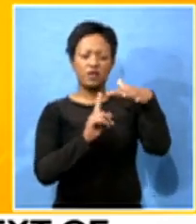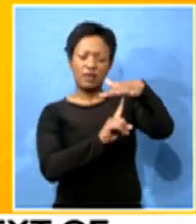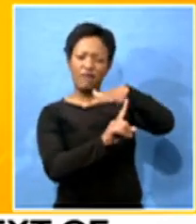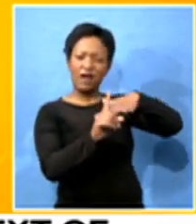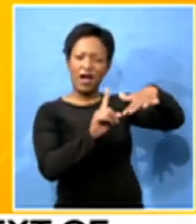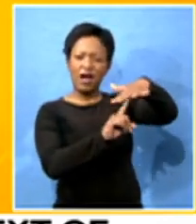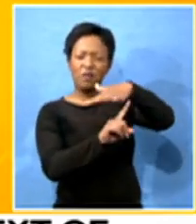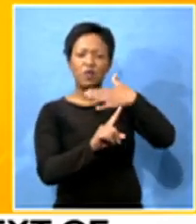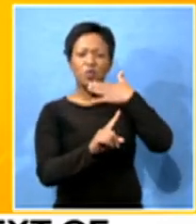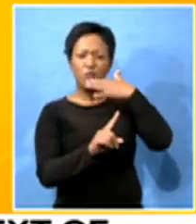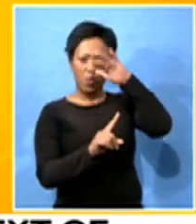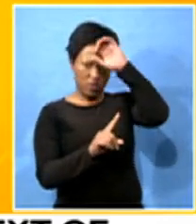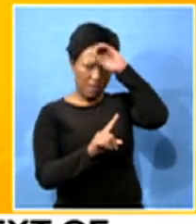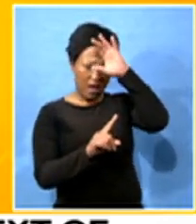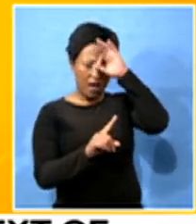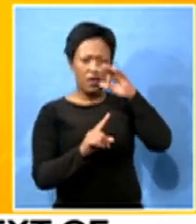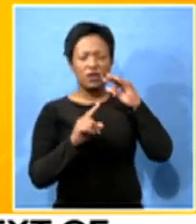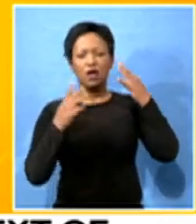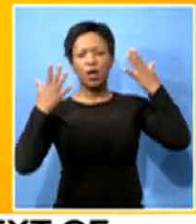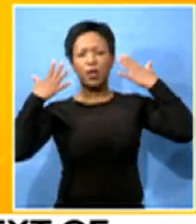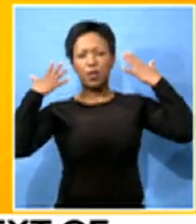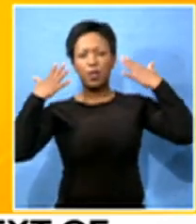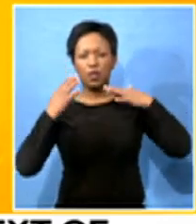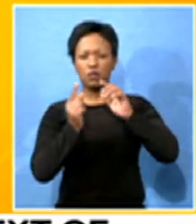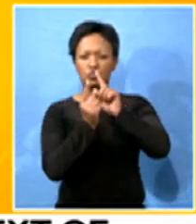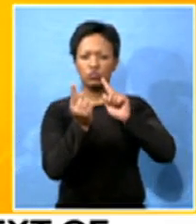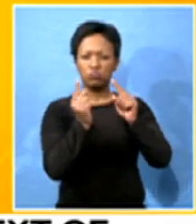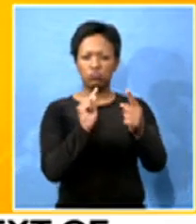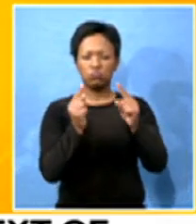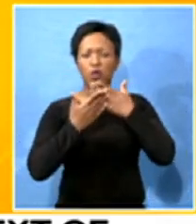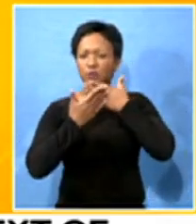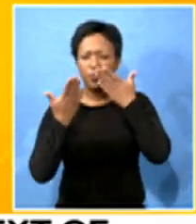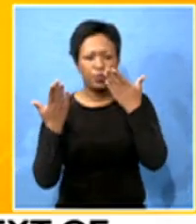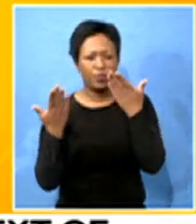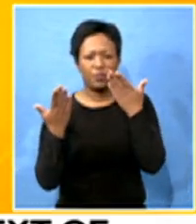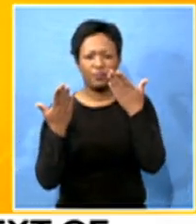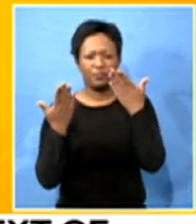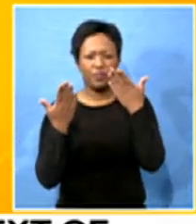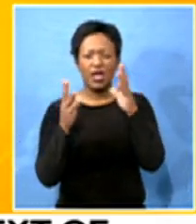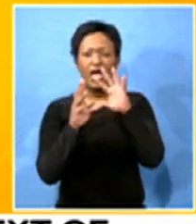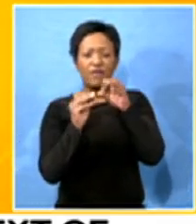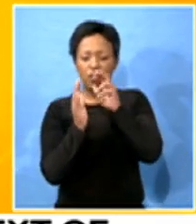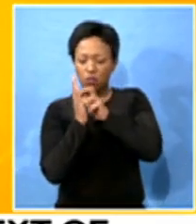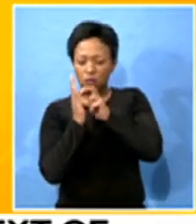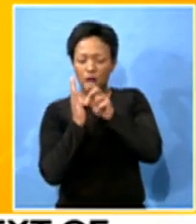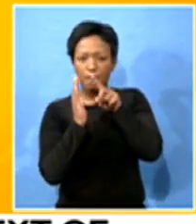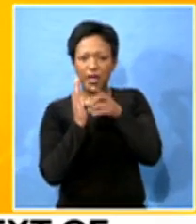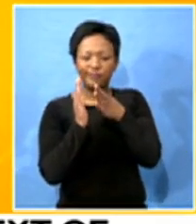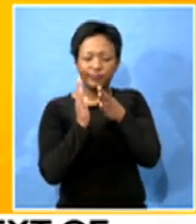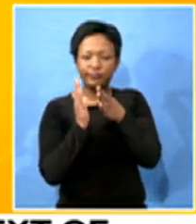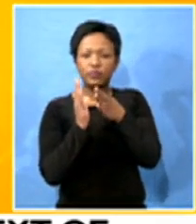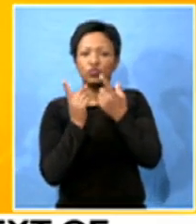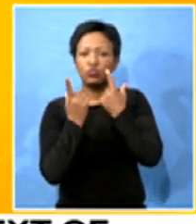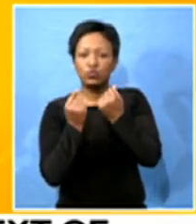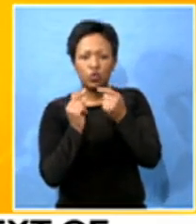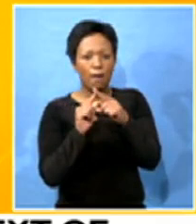in, poor ventilation, no social distancing, everything that is meant to be in place is not in place. And that's what we were told. This